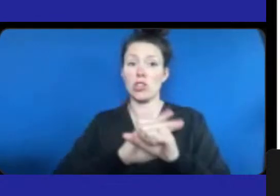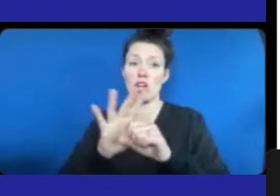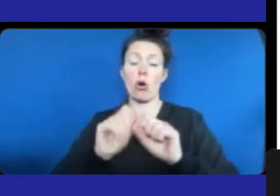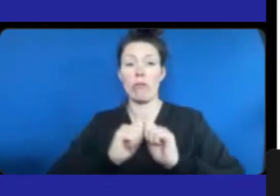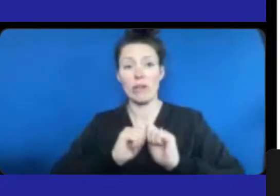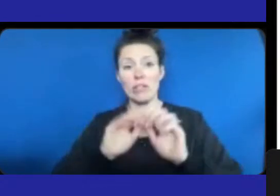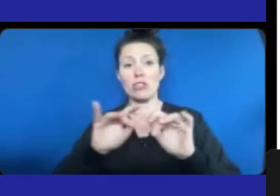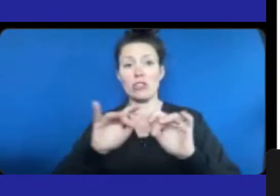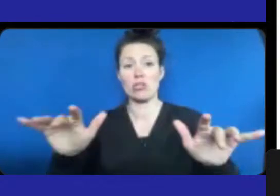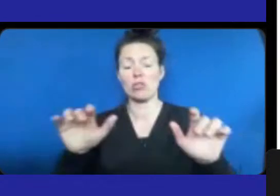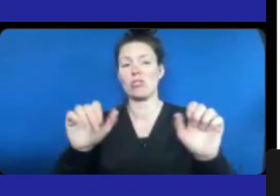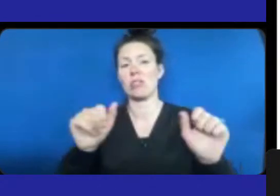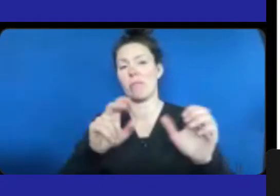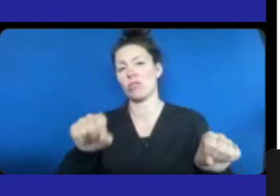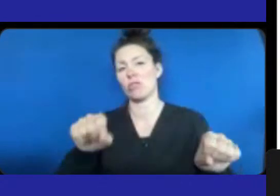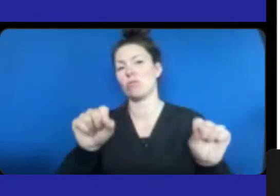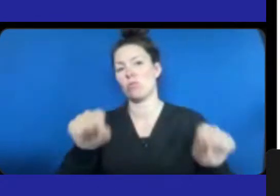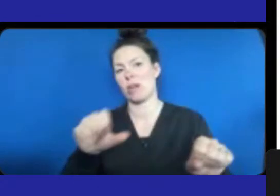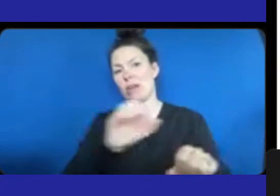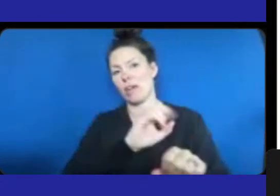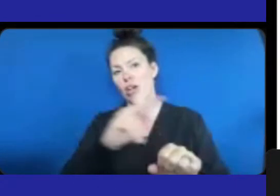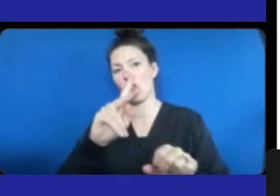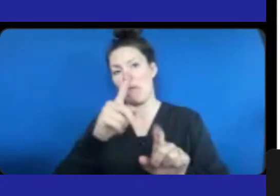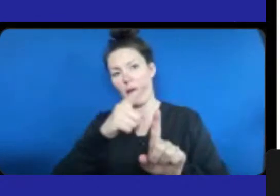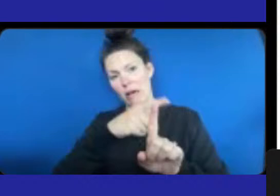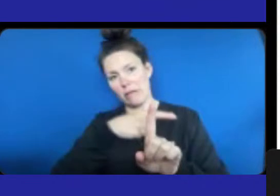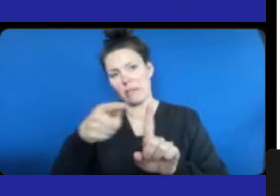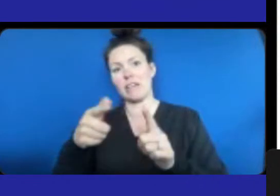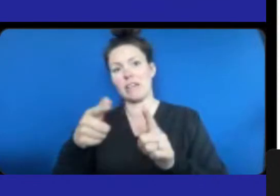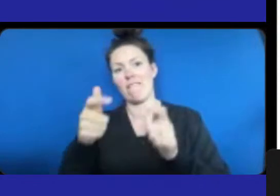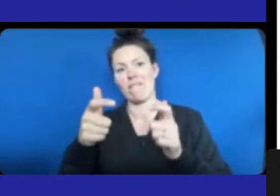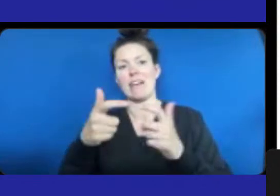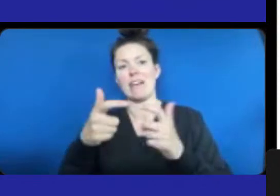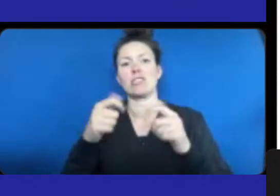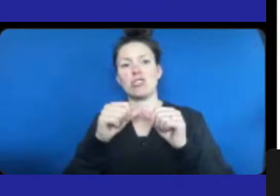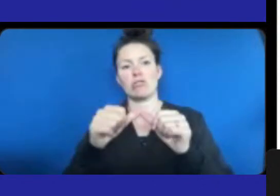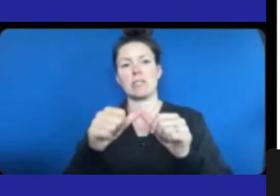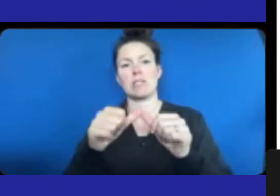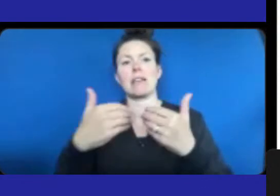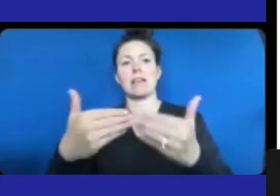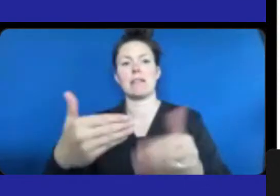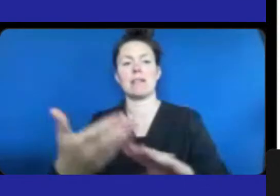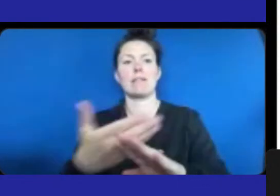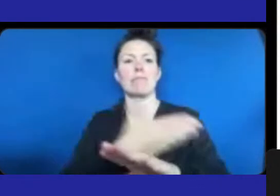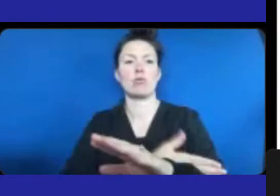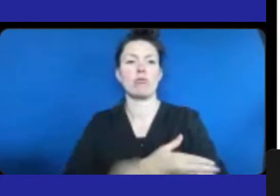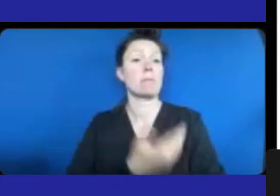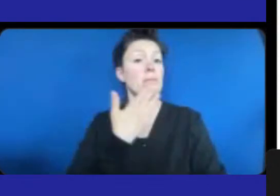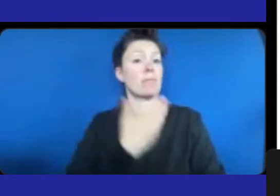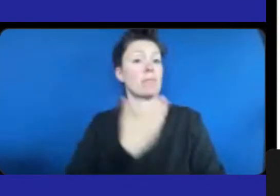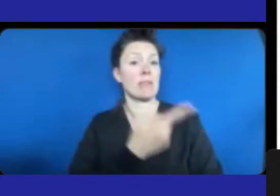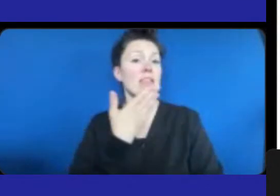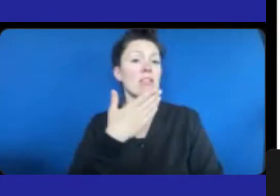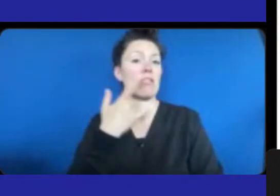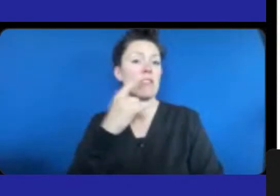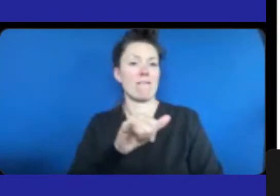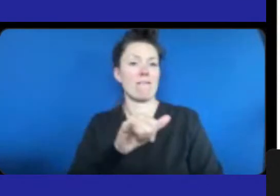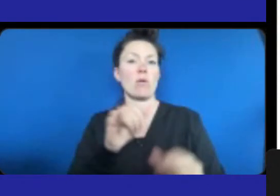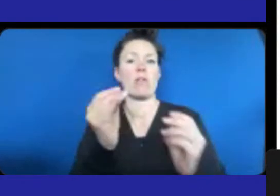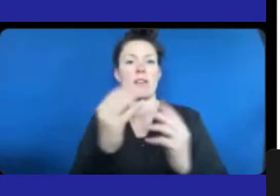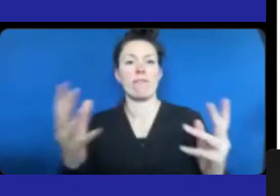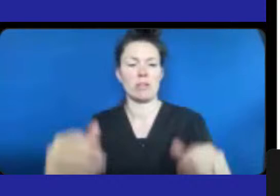back on that track of faster and steadier improvement. Great. Thank you. Of course. Thank you for the extra